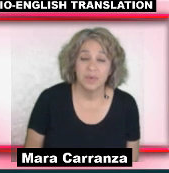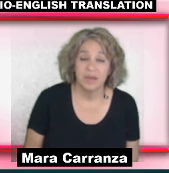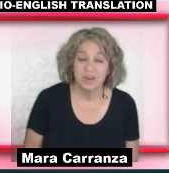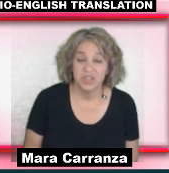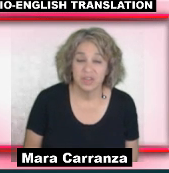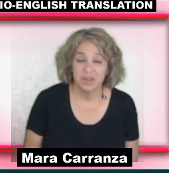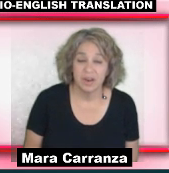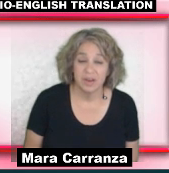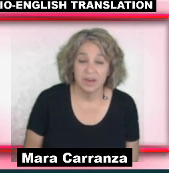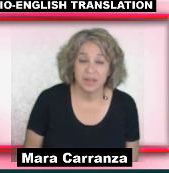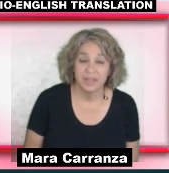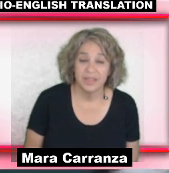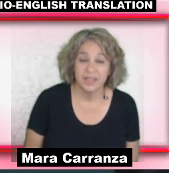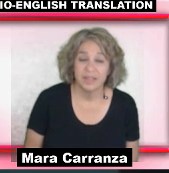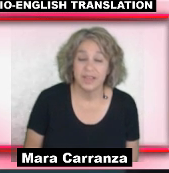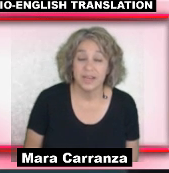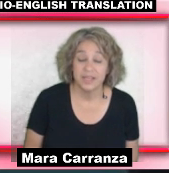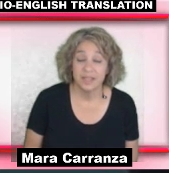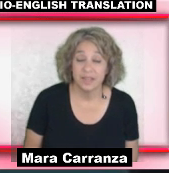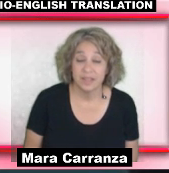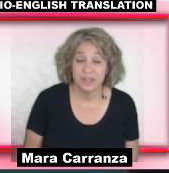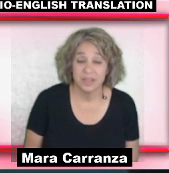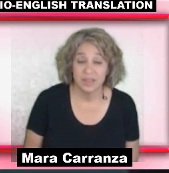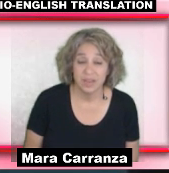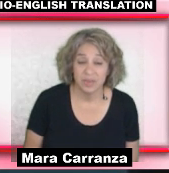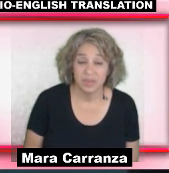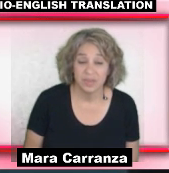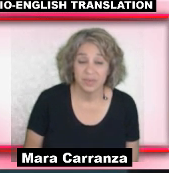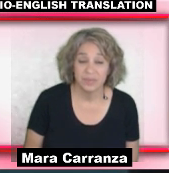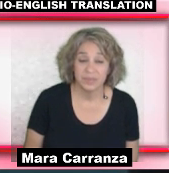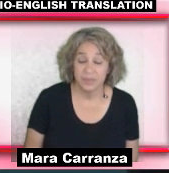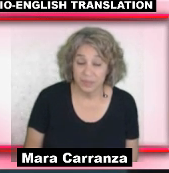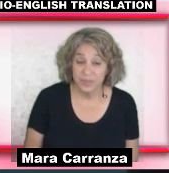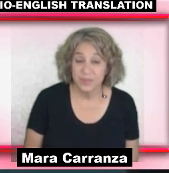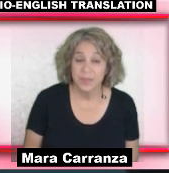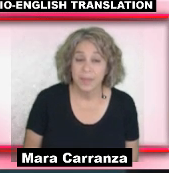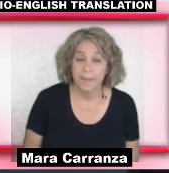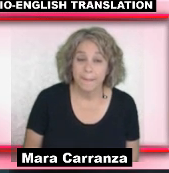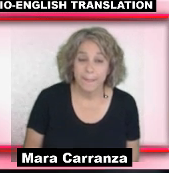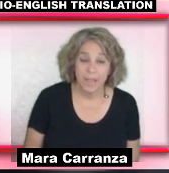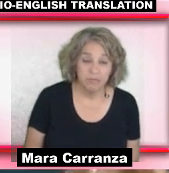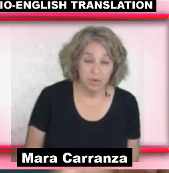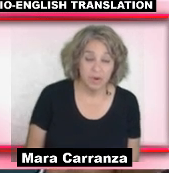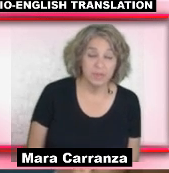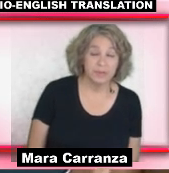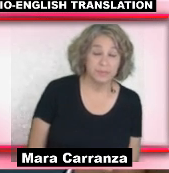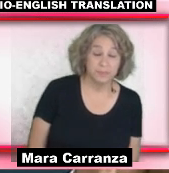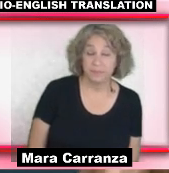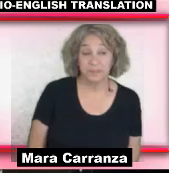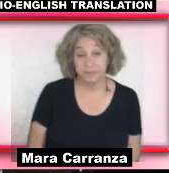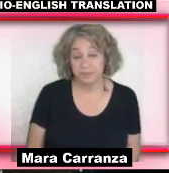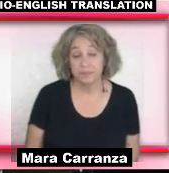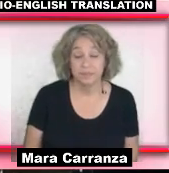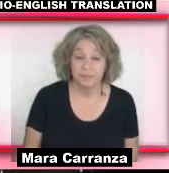Then we have national government. Then attend to the youth. Cuarto, fourth,